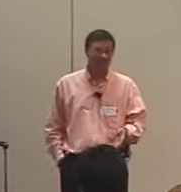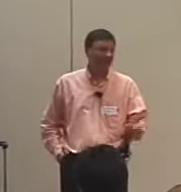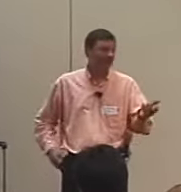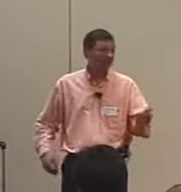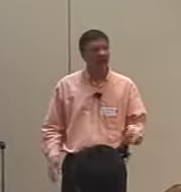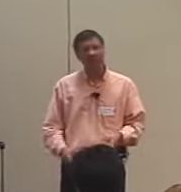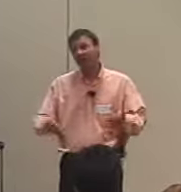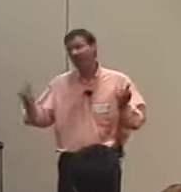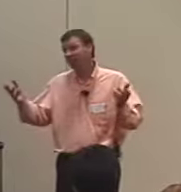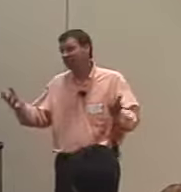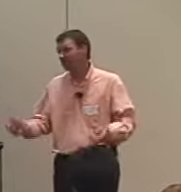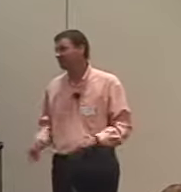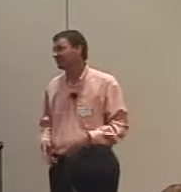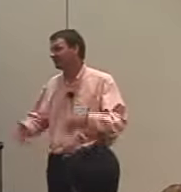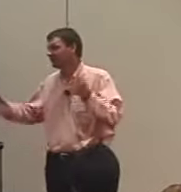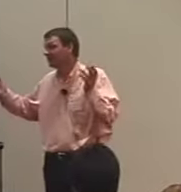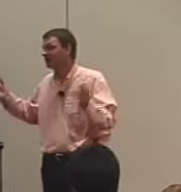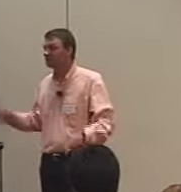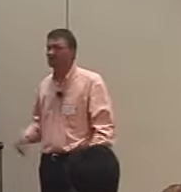It's fun, I don't know.